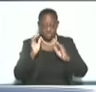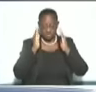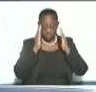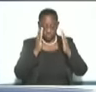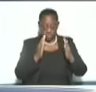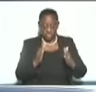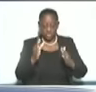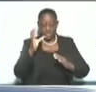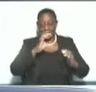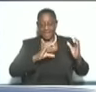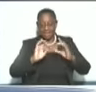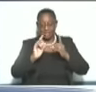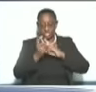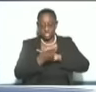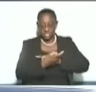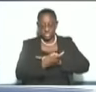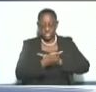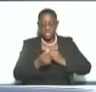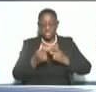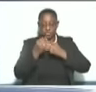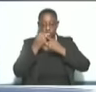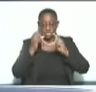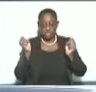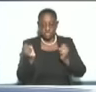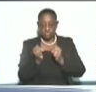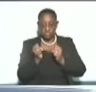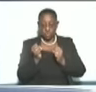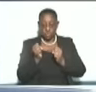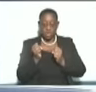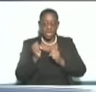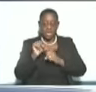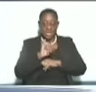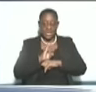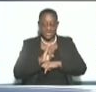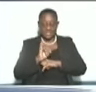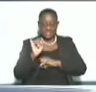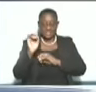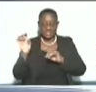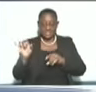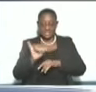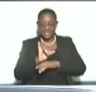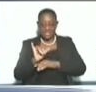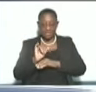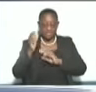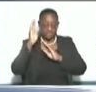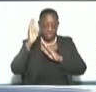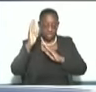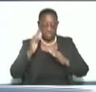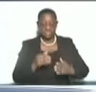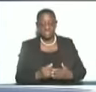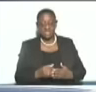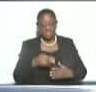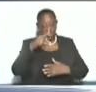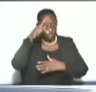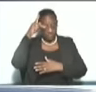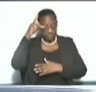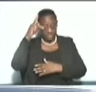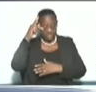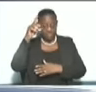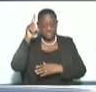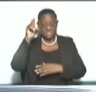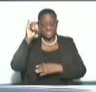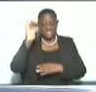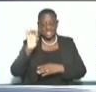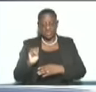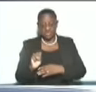impact primarily on small island developing states like the Bahamas. Prime Minister the Honorable Philip Davis has been working assiduously